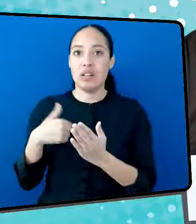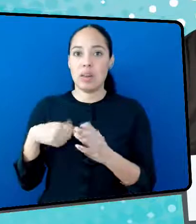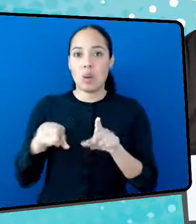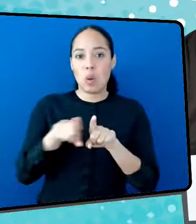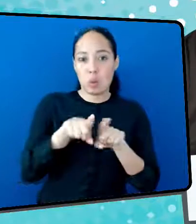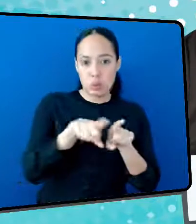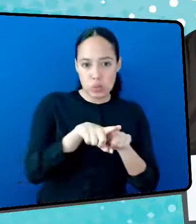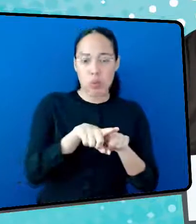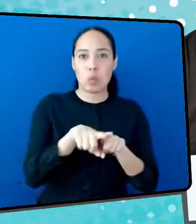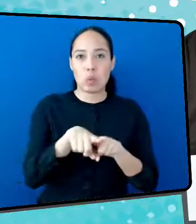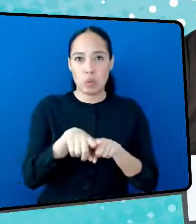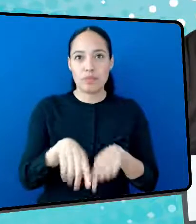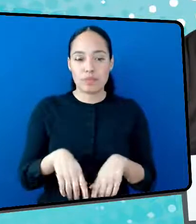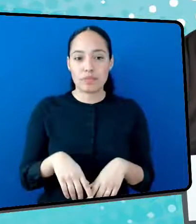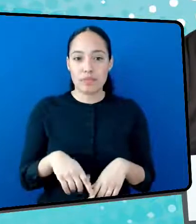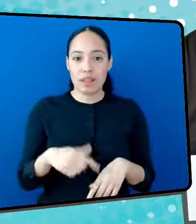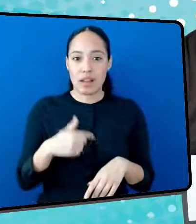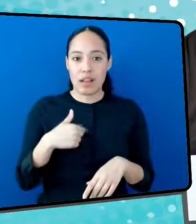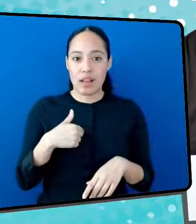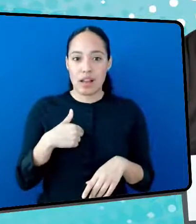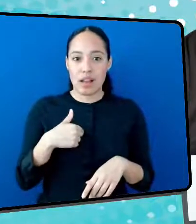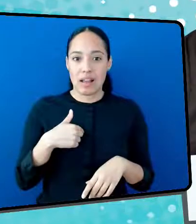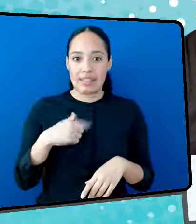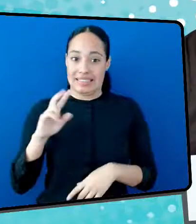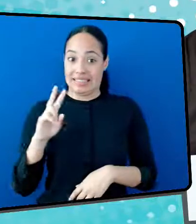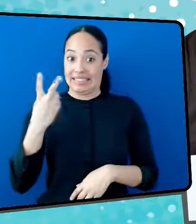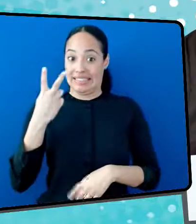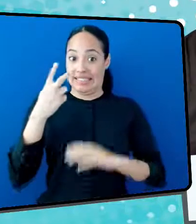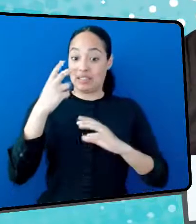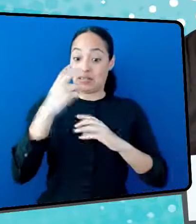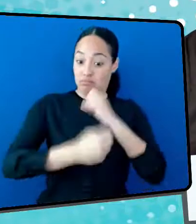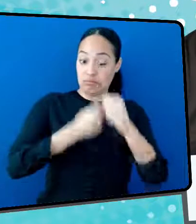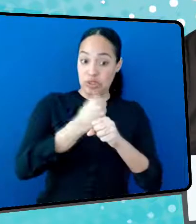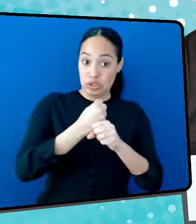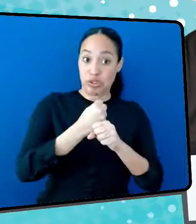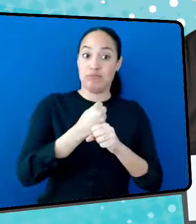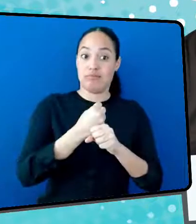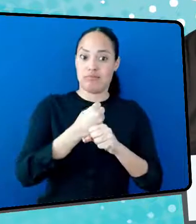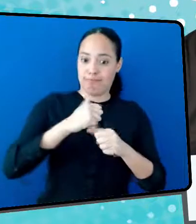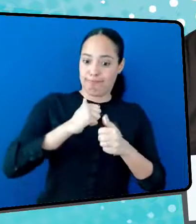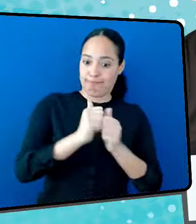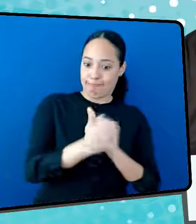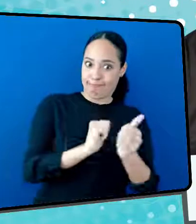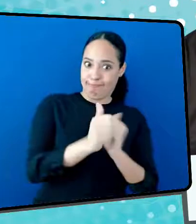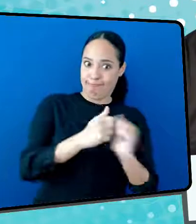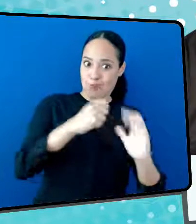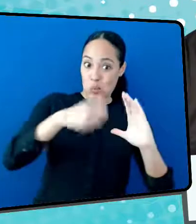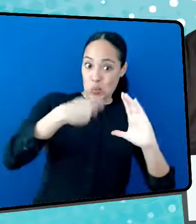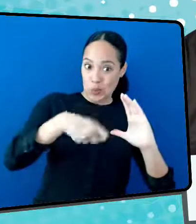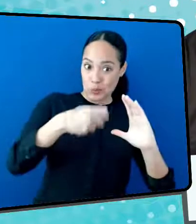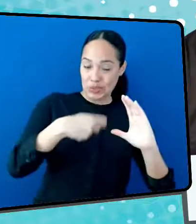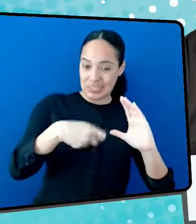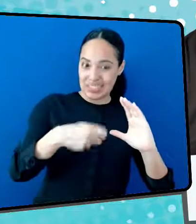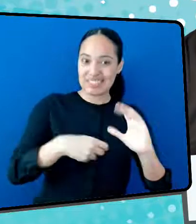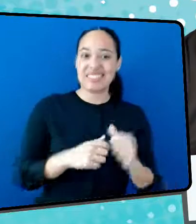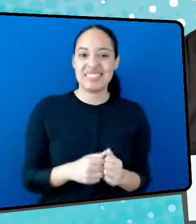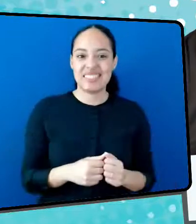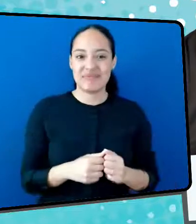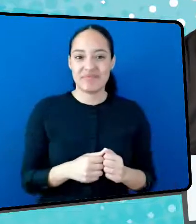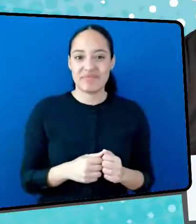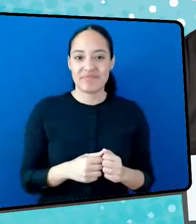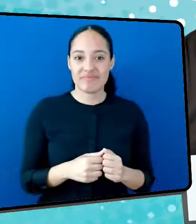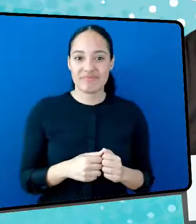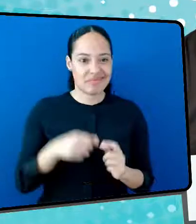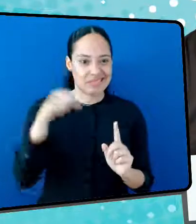undergrad. My second year computing project was singular value decomposition, right? So that was just like the most